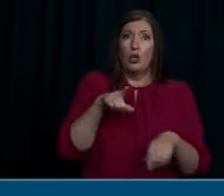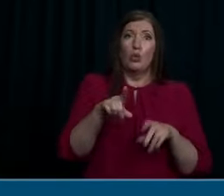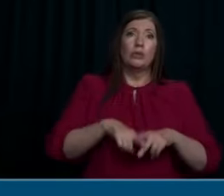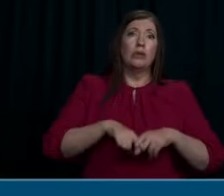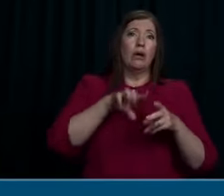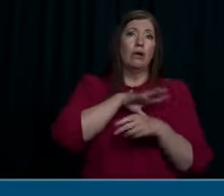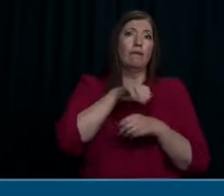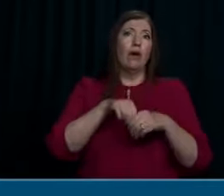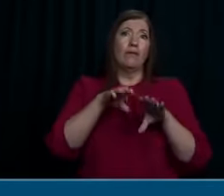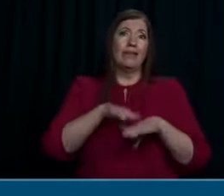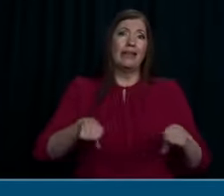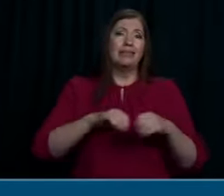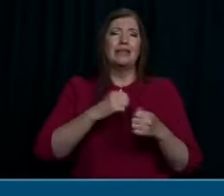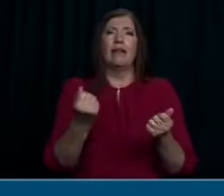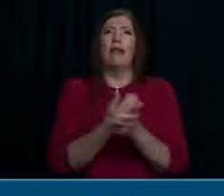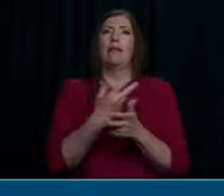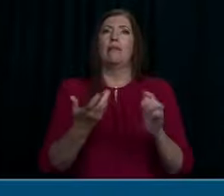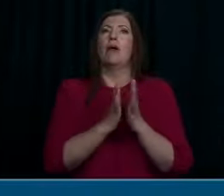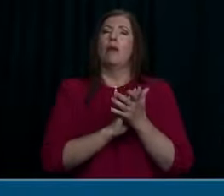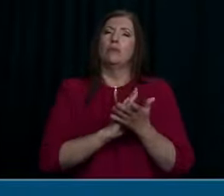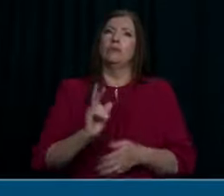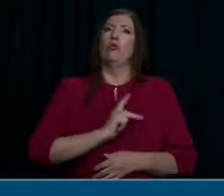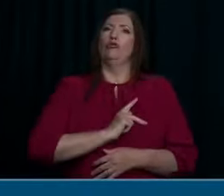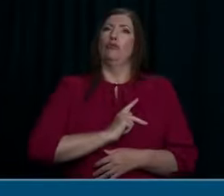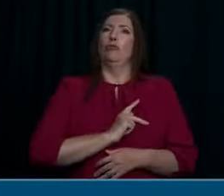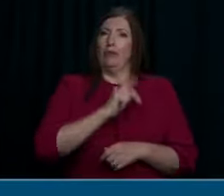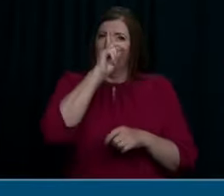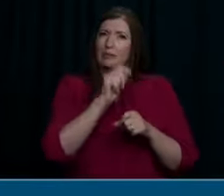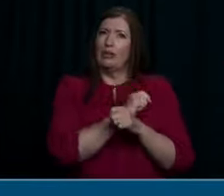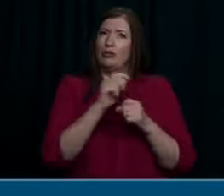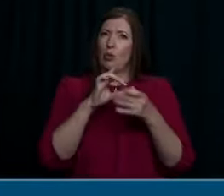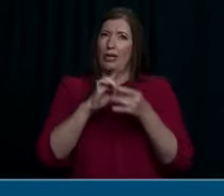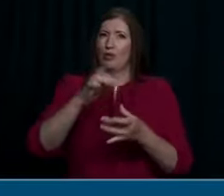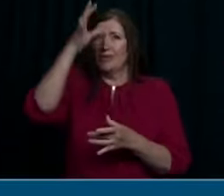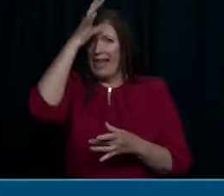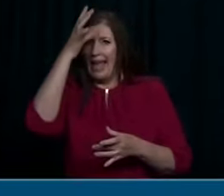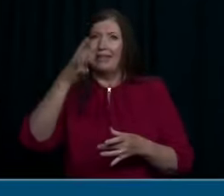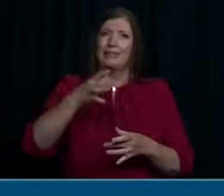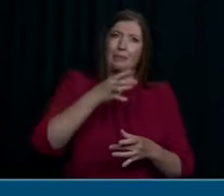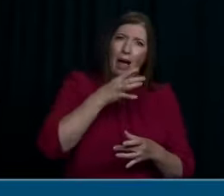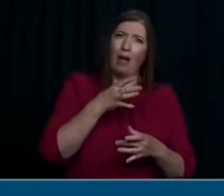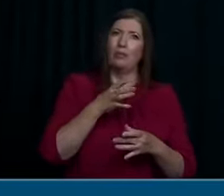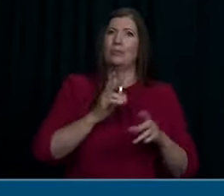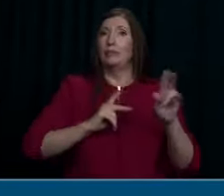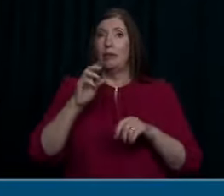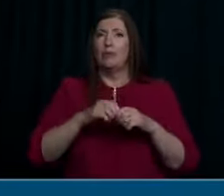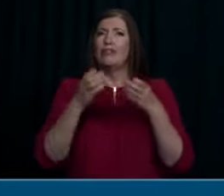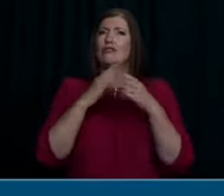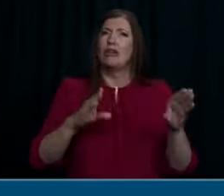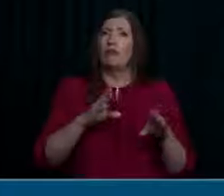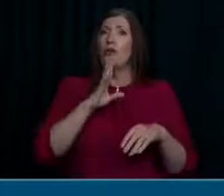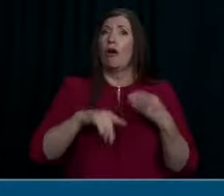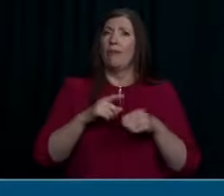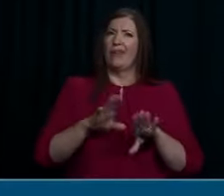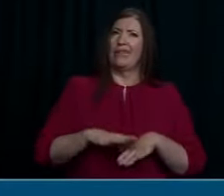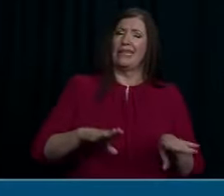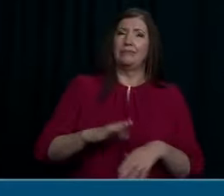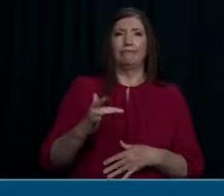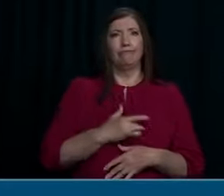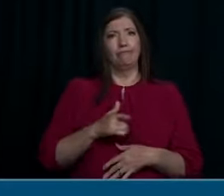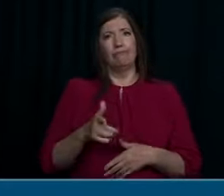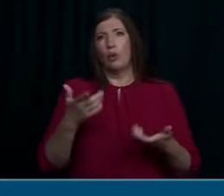in anything, it becomes very personal, especially to dads, especially to moms, especially to people in general. We don't want to see things happen to